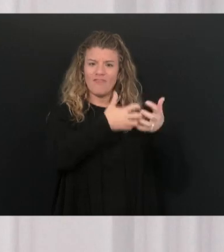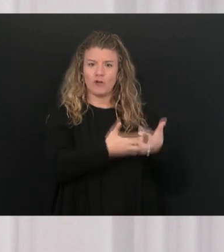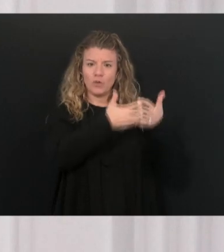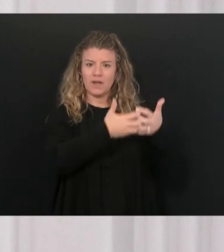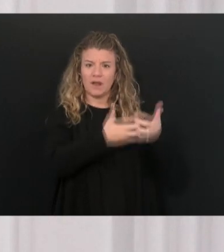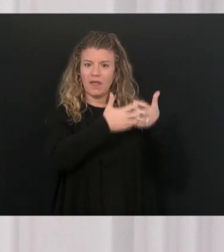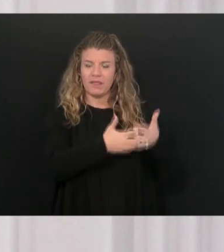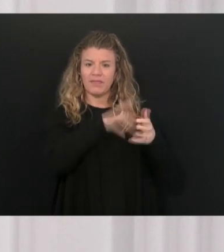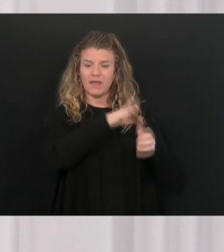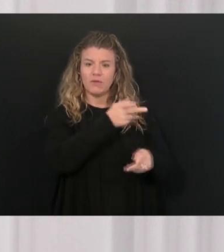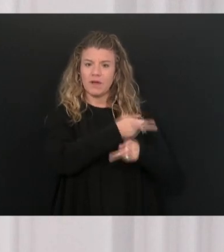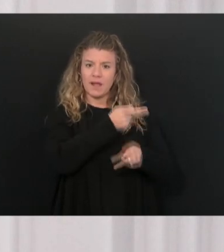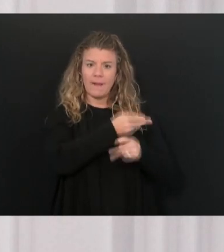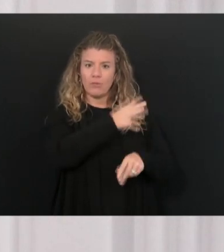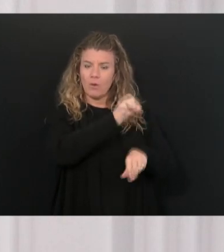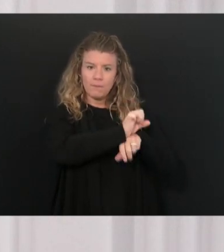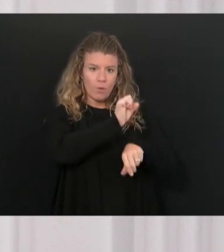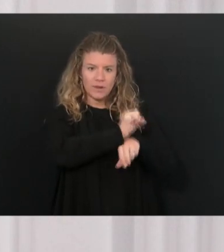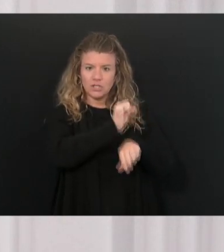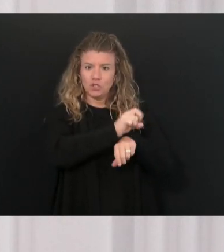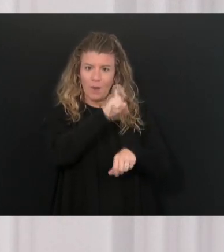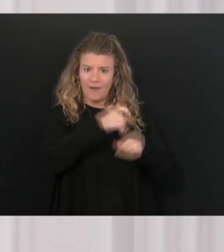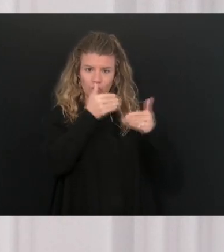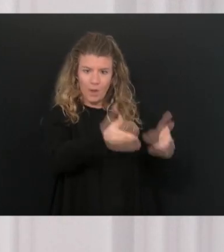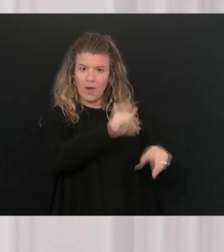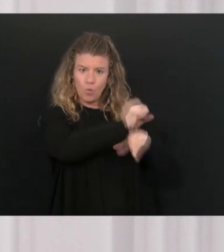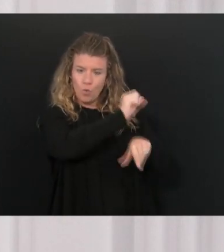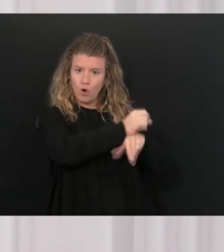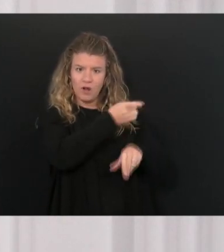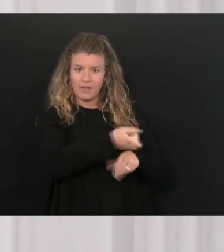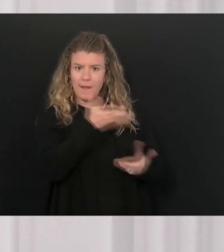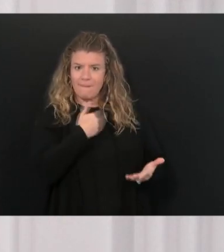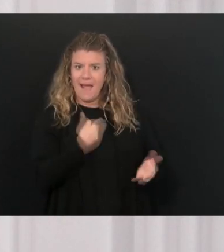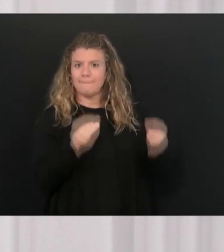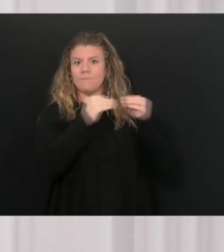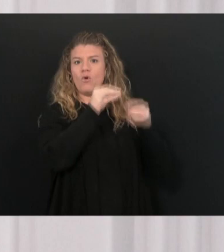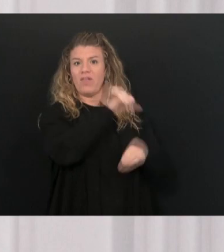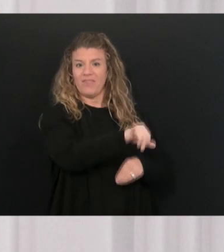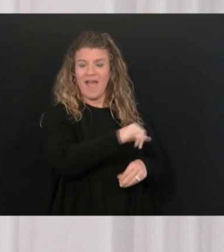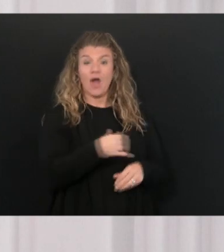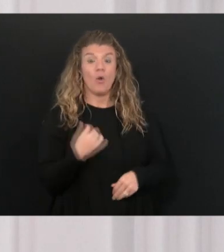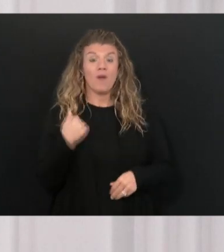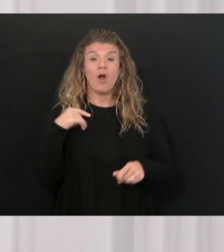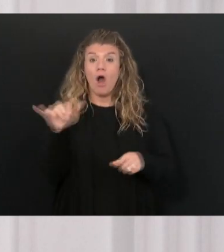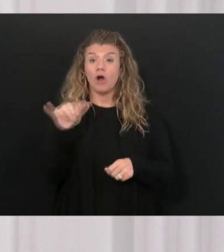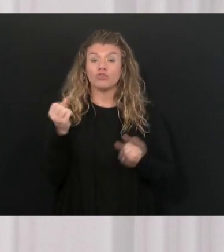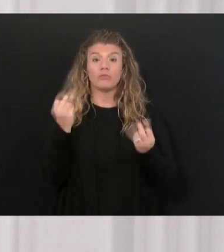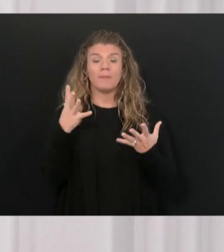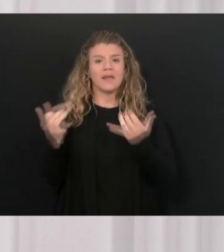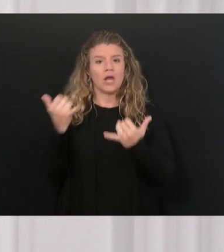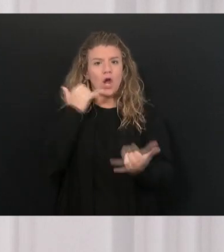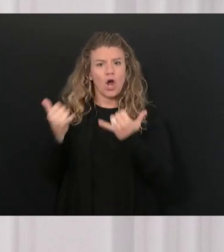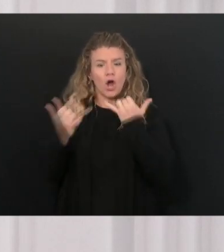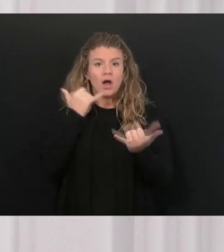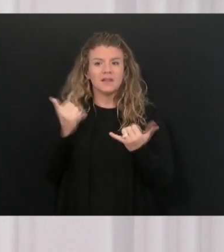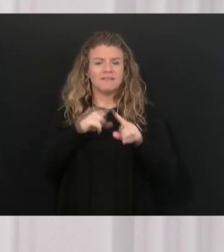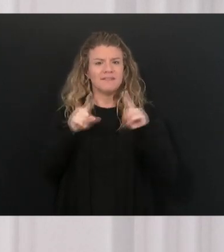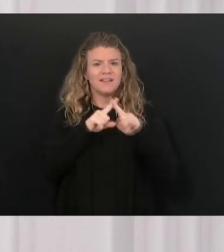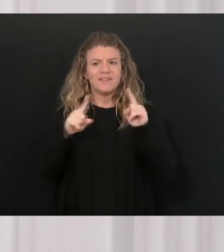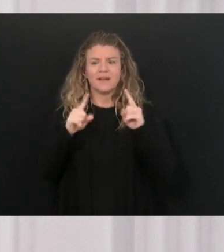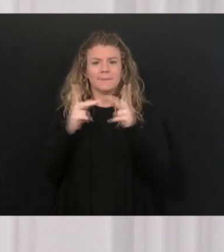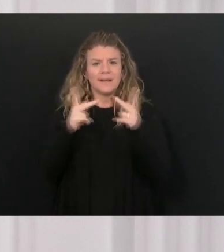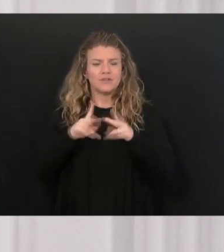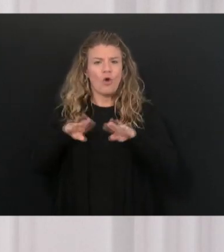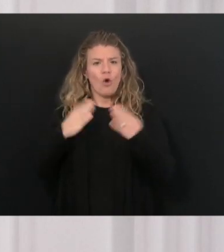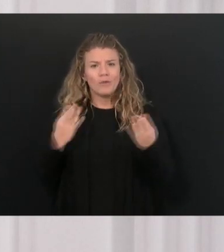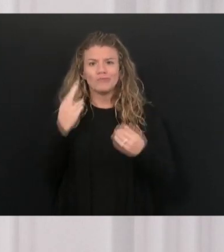their employees in place as they needed. We've gotten various calls from, as I said, these industries that are opening up,